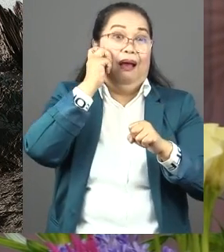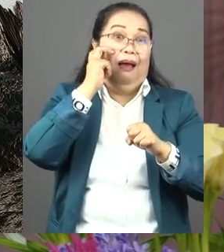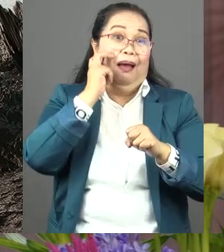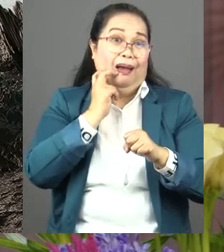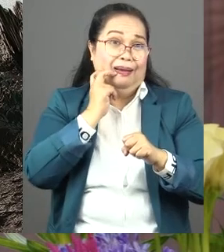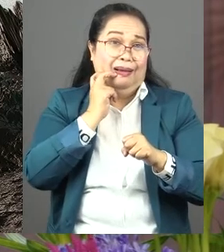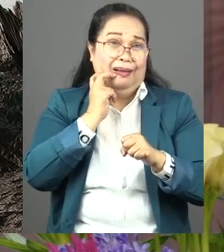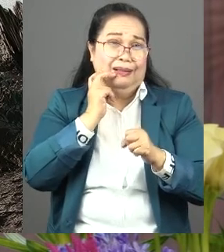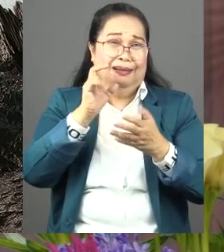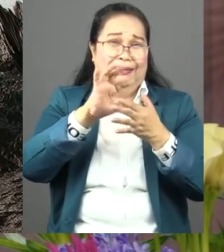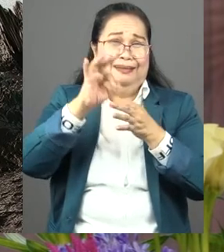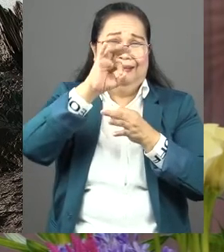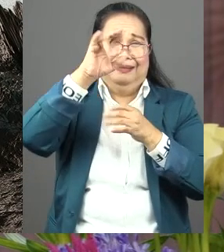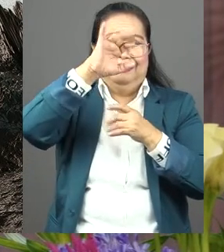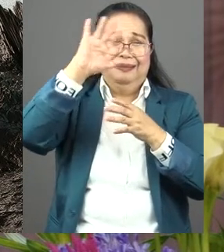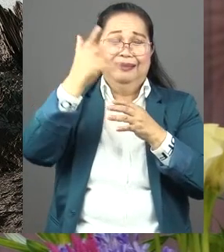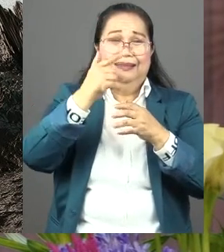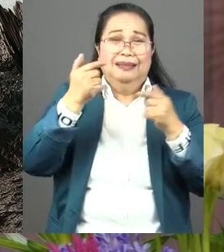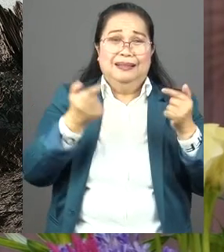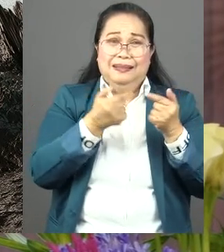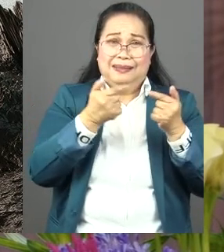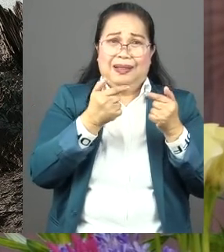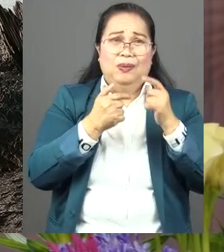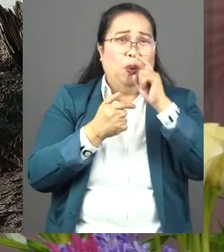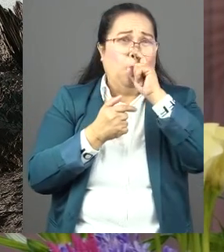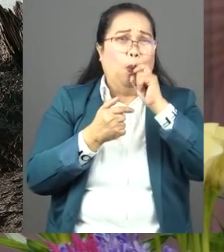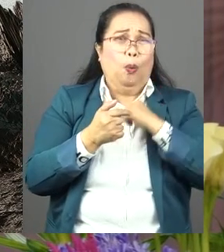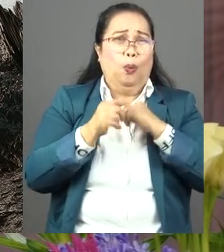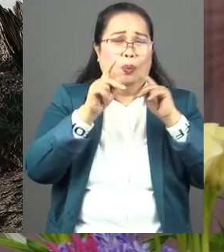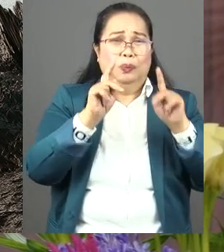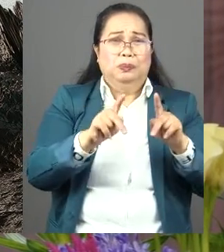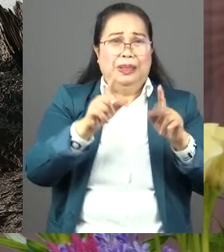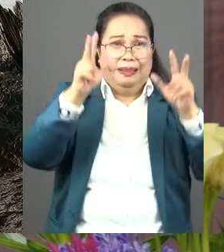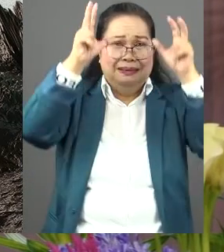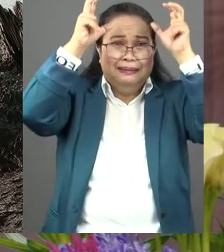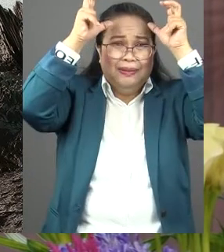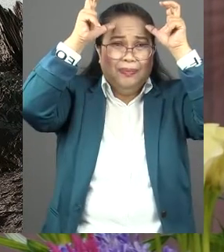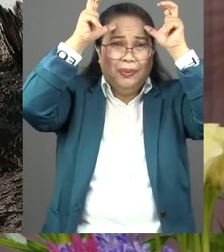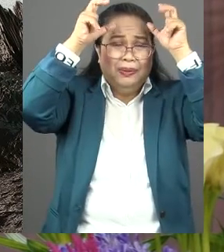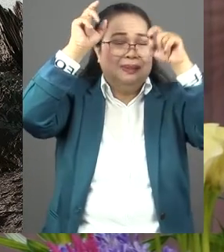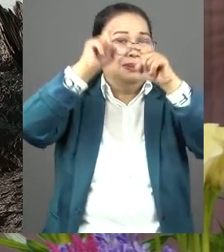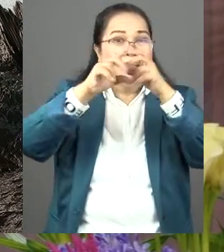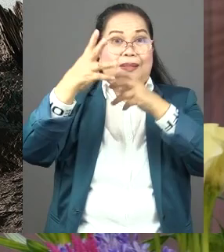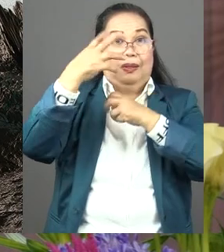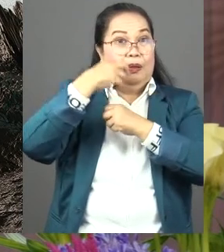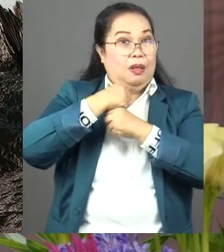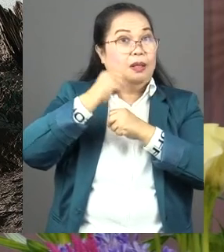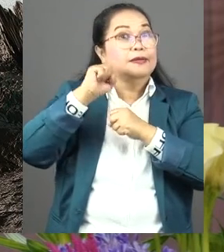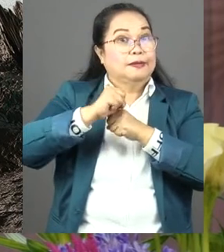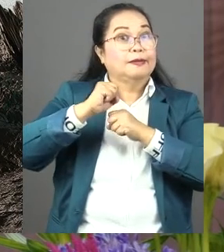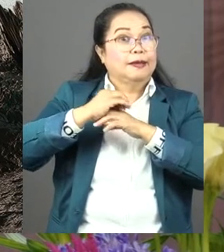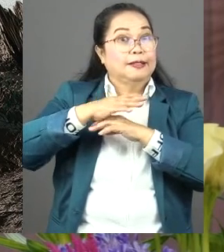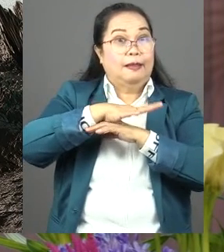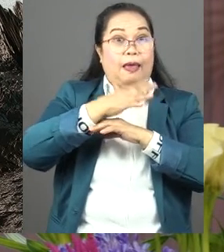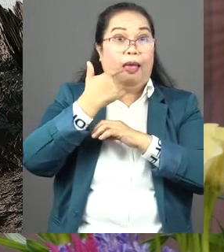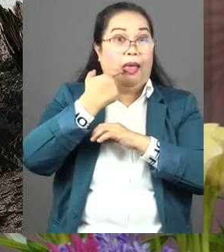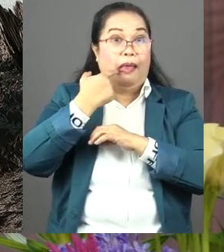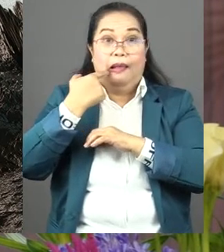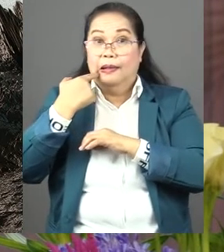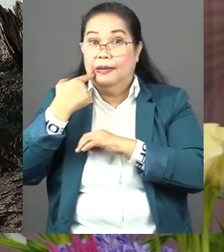the spirit of our old sinful nature. Demonic spirits cannot possess us, but they can influence us.